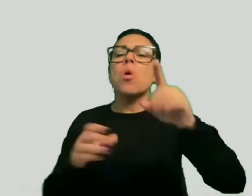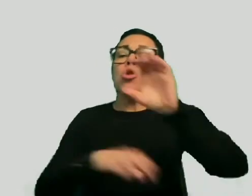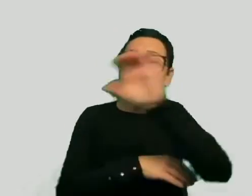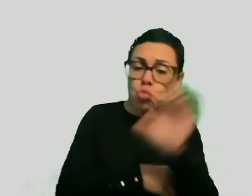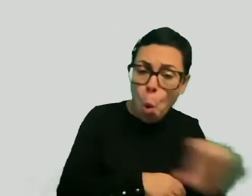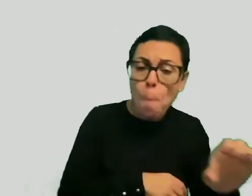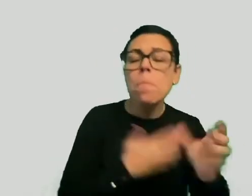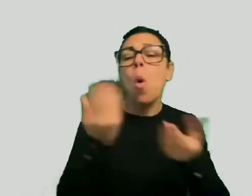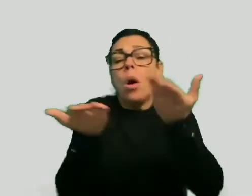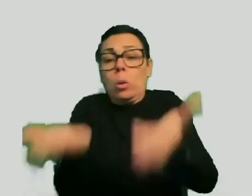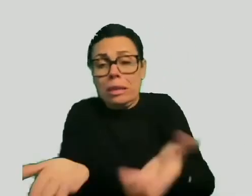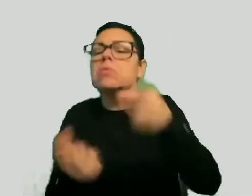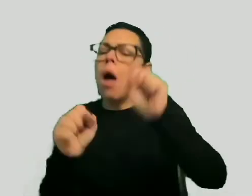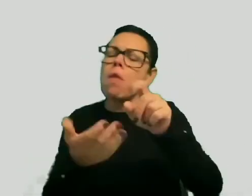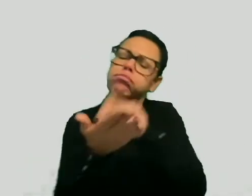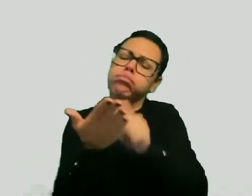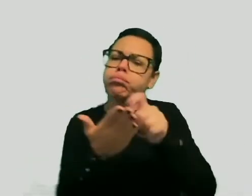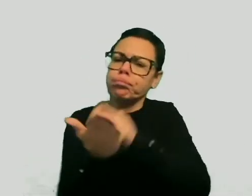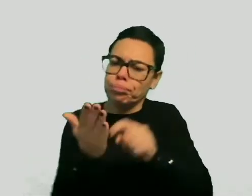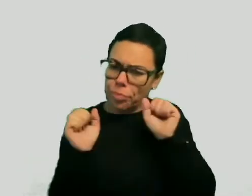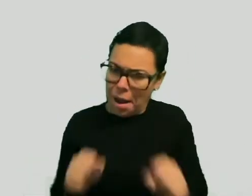your suggestion.